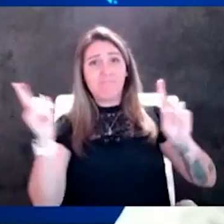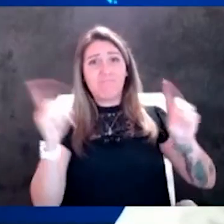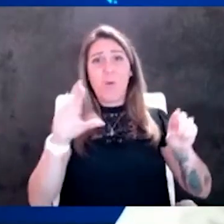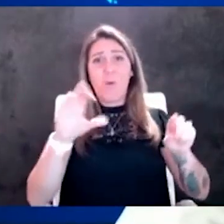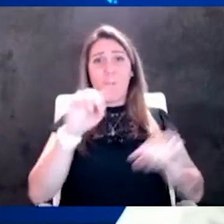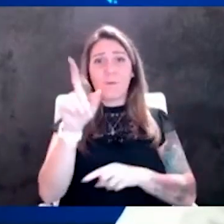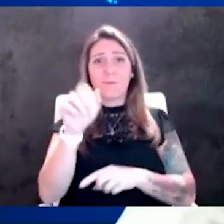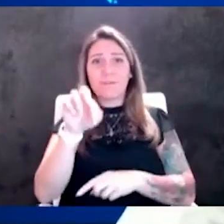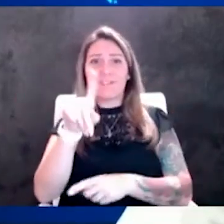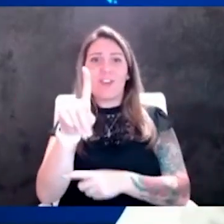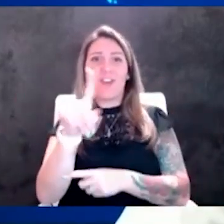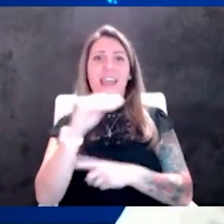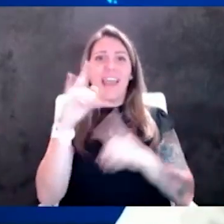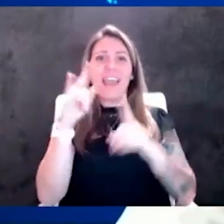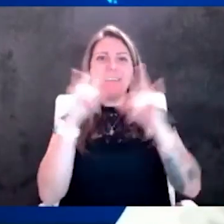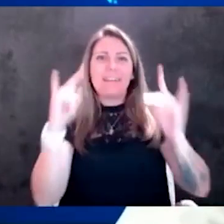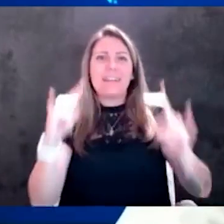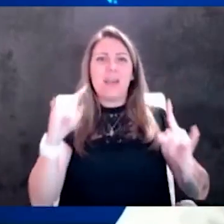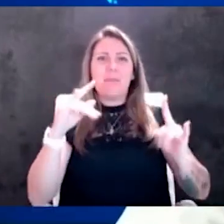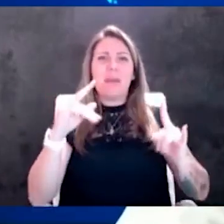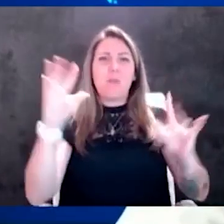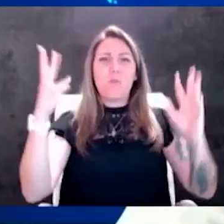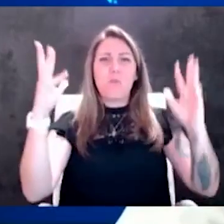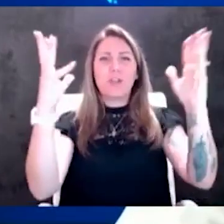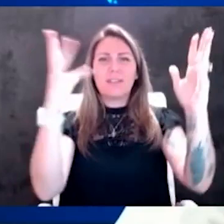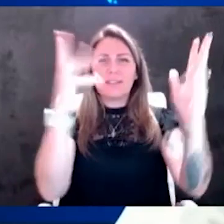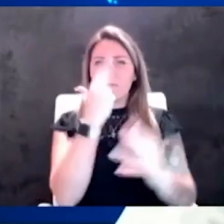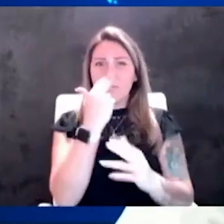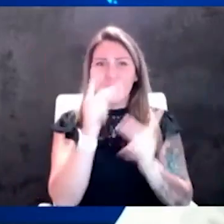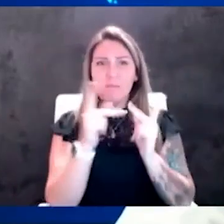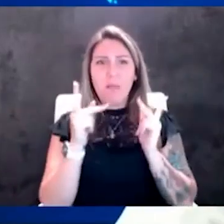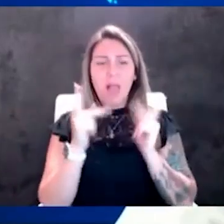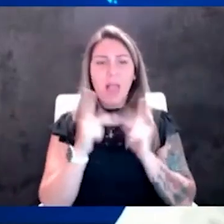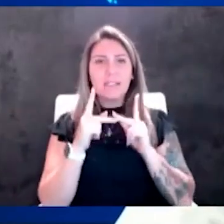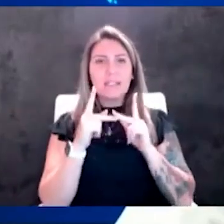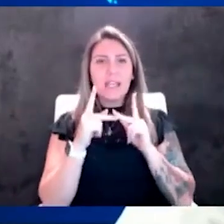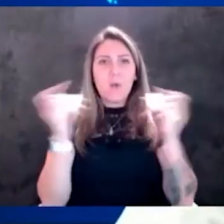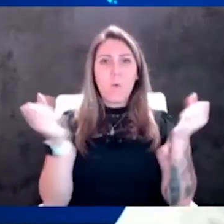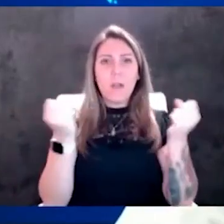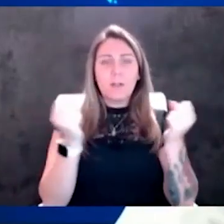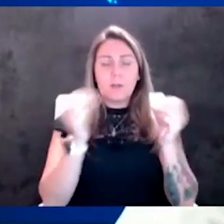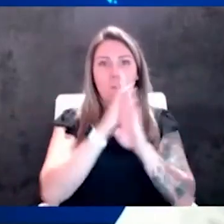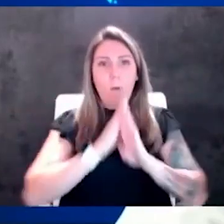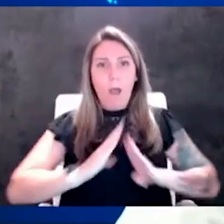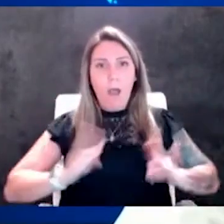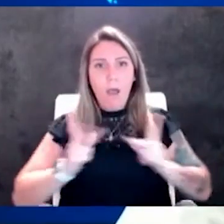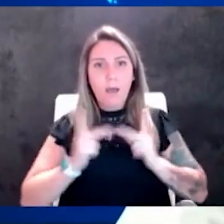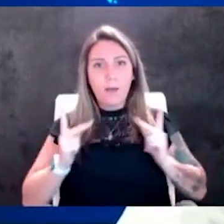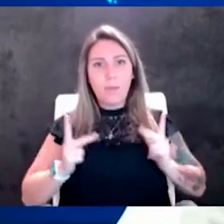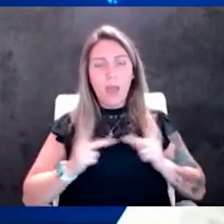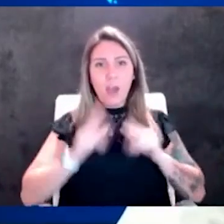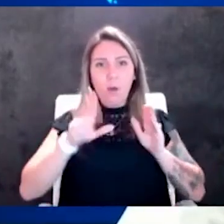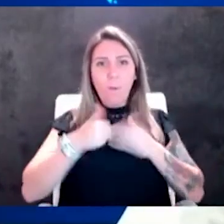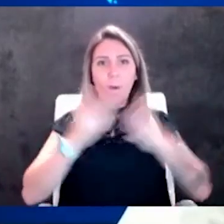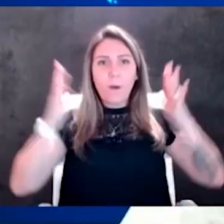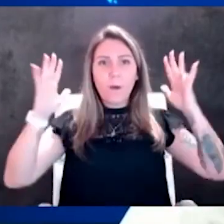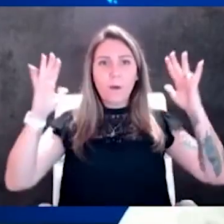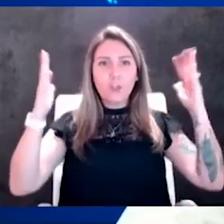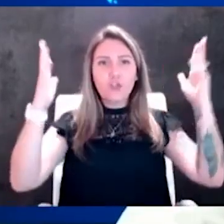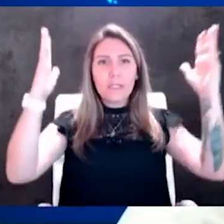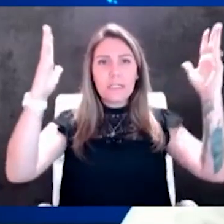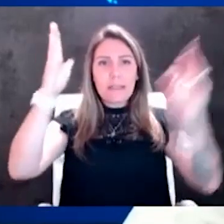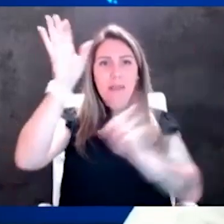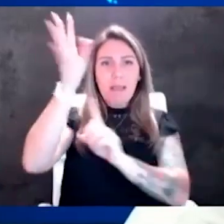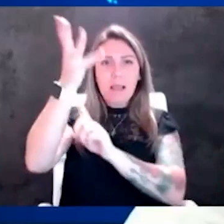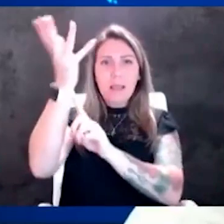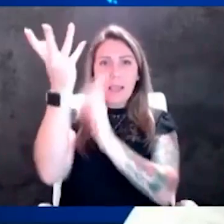the Ozark woods. You know, it's a funny place in the winter. It's really quiet. All the trees, have lost their leaves, and there's